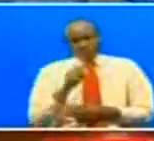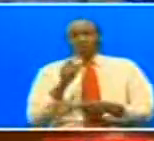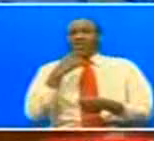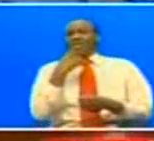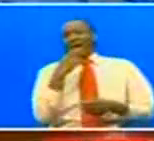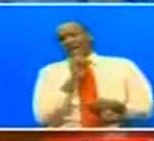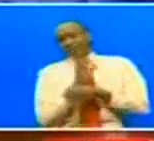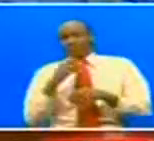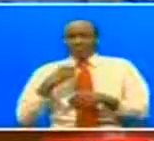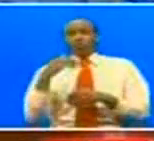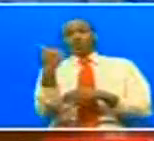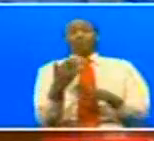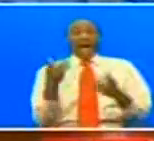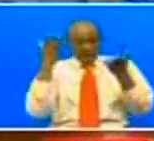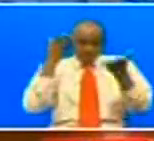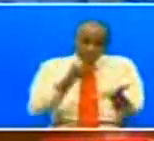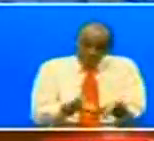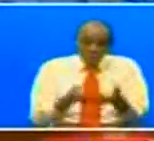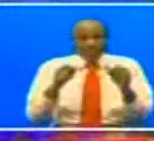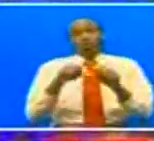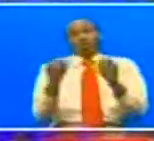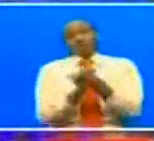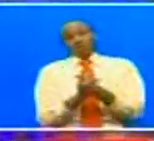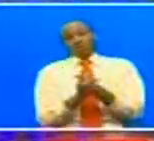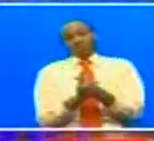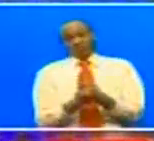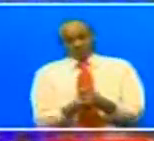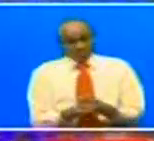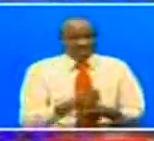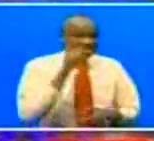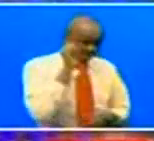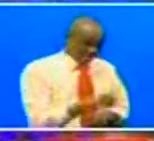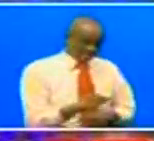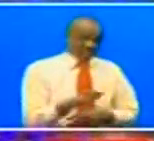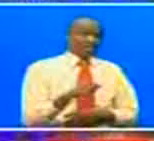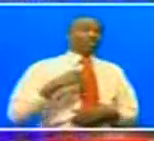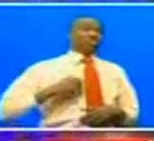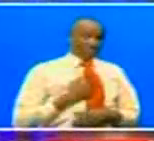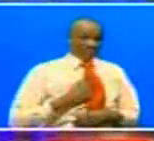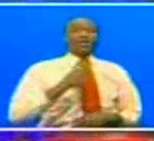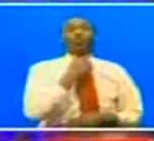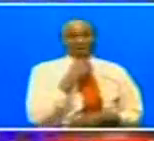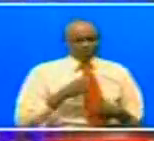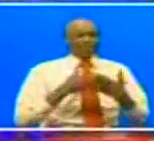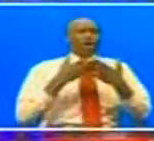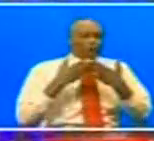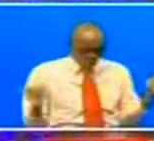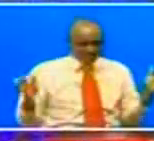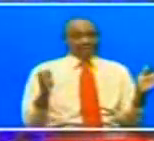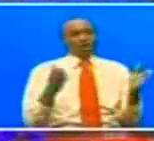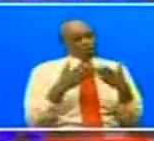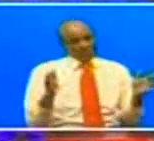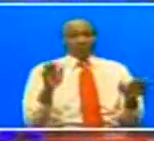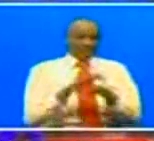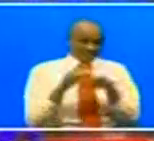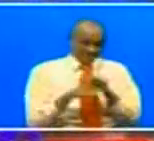advise us? Because you still have a travel advisory in effect. Yeah, we do. And Jeff, I want to be absolutely as candid and as undiplomatic as I can on